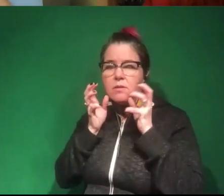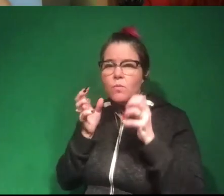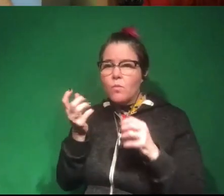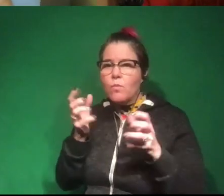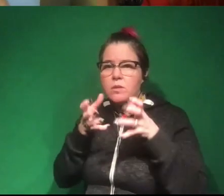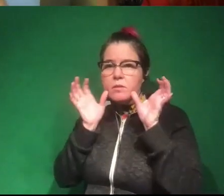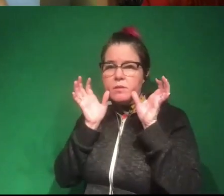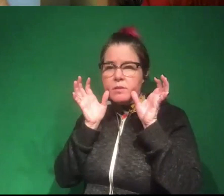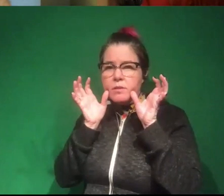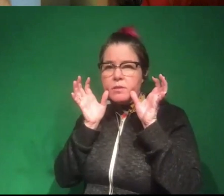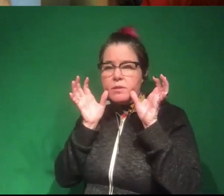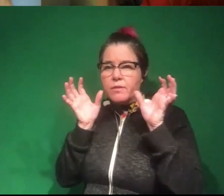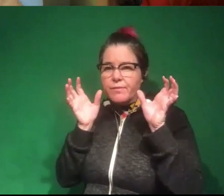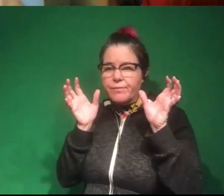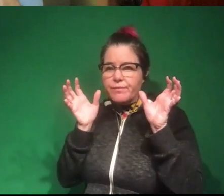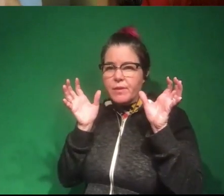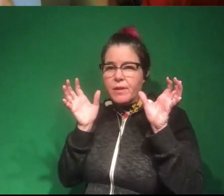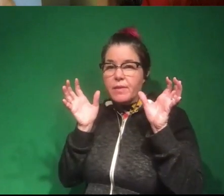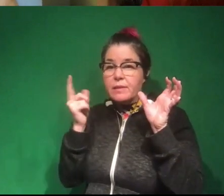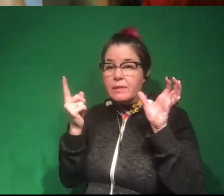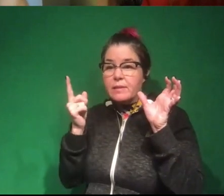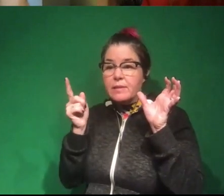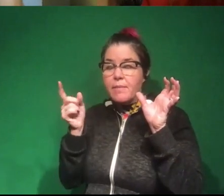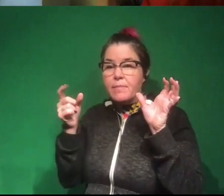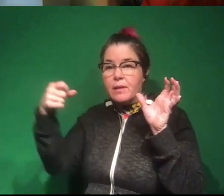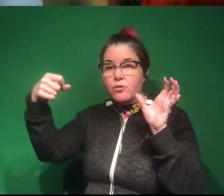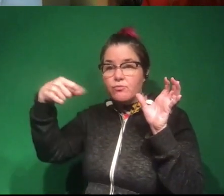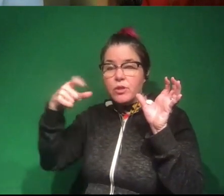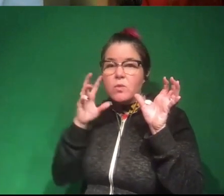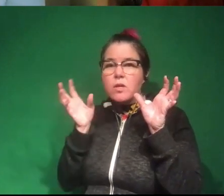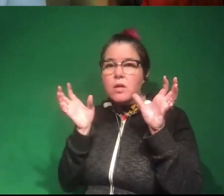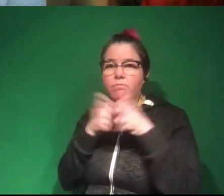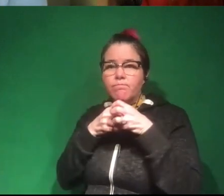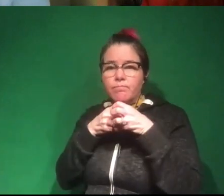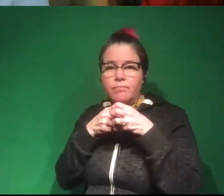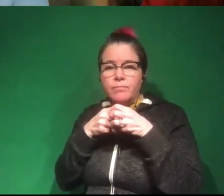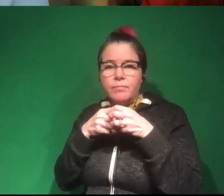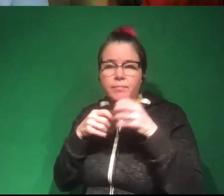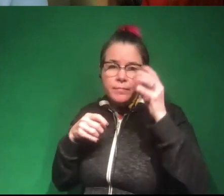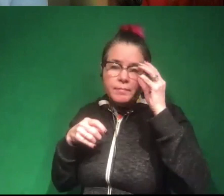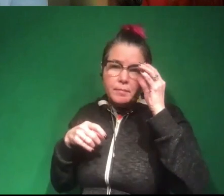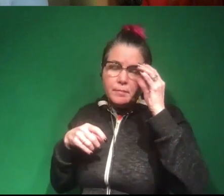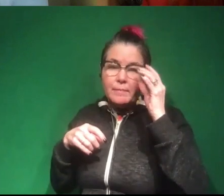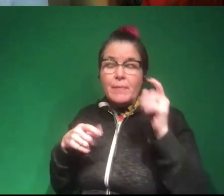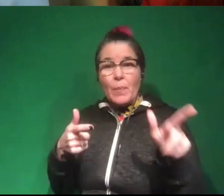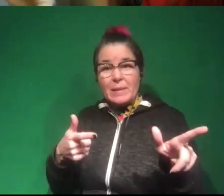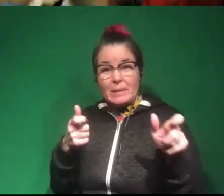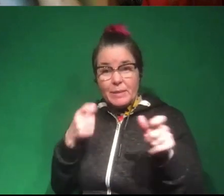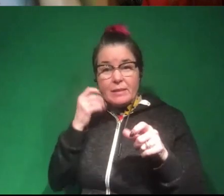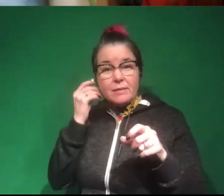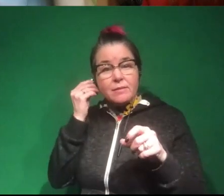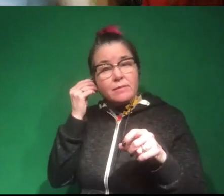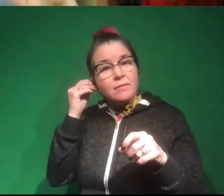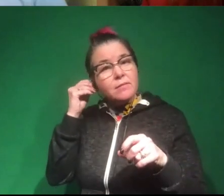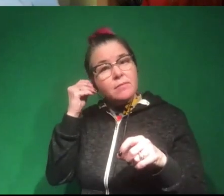out really far. And then when something triggers it, they snap them really fast together. And the speed that's been recorded with like these